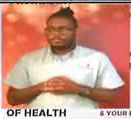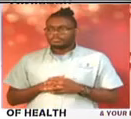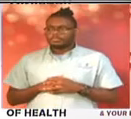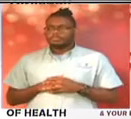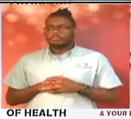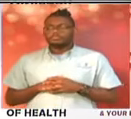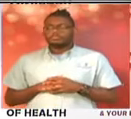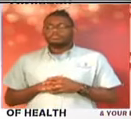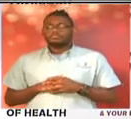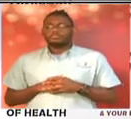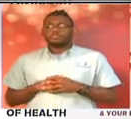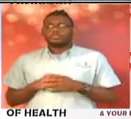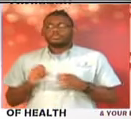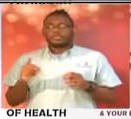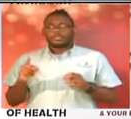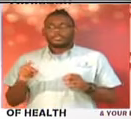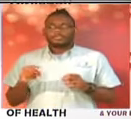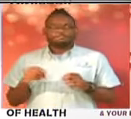Okay.